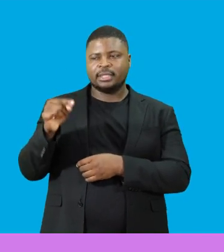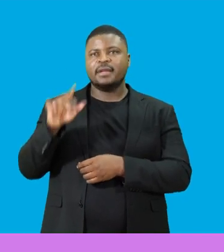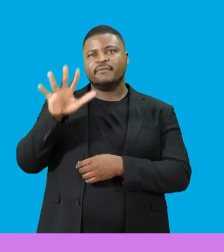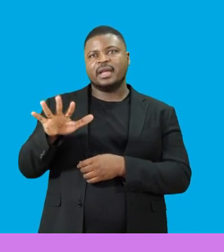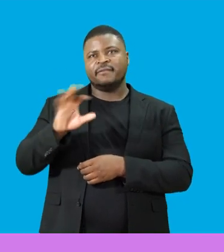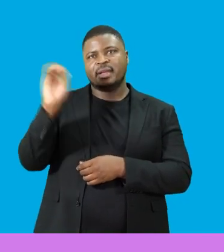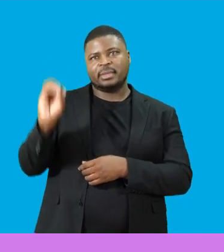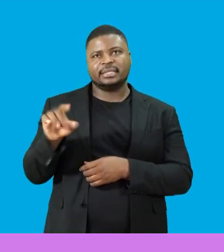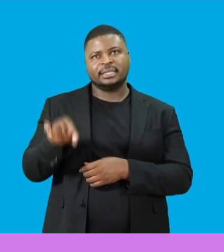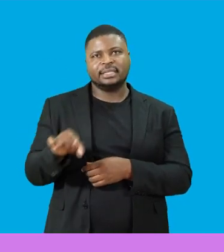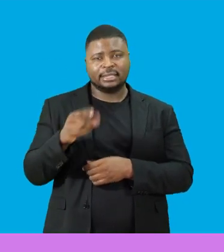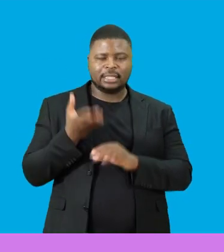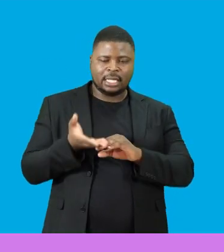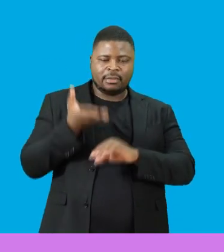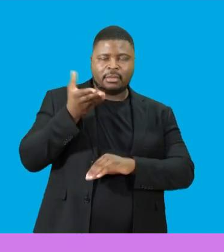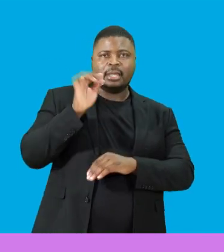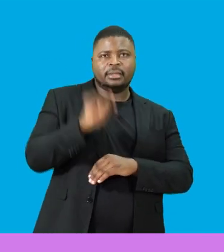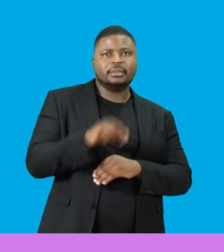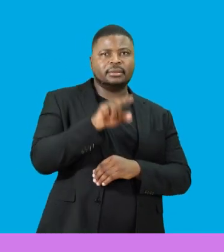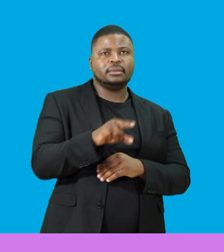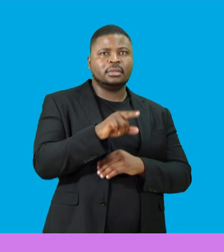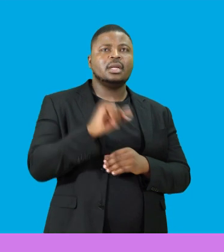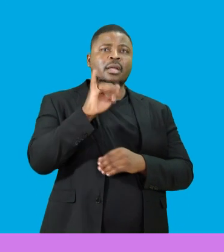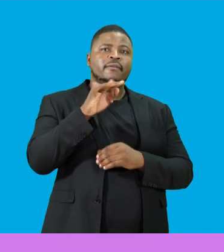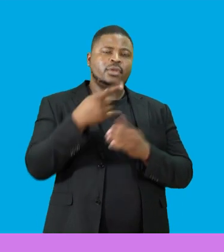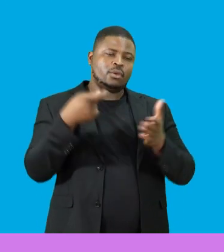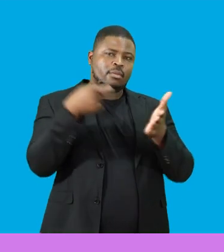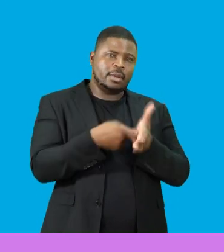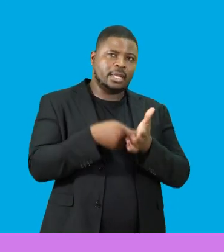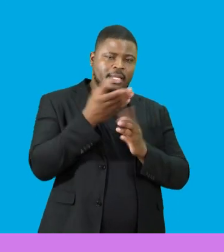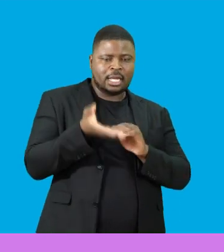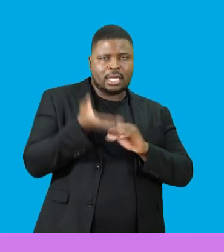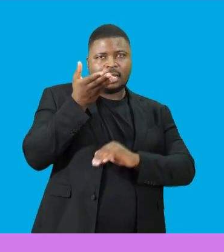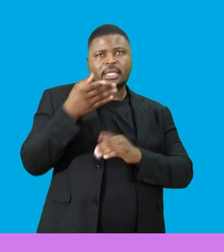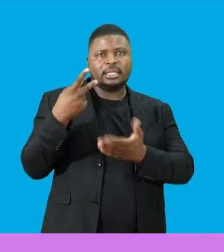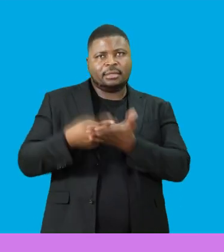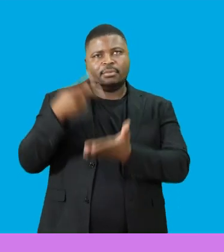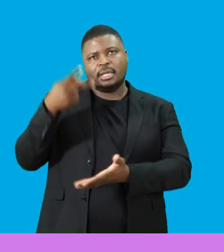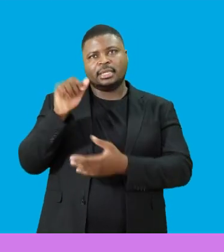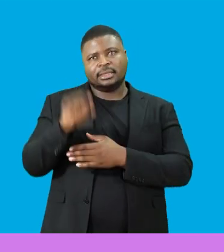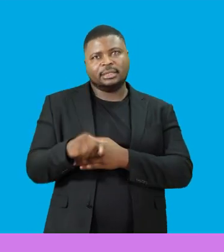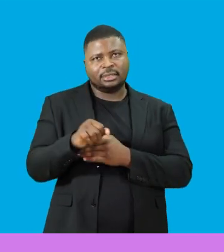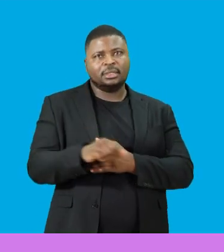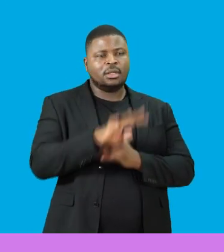112.5%. That is the increase. So it means when you are paying the increased price, you will definitely pay